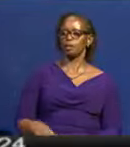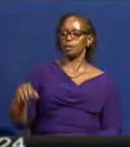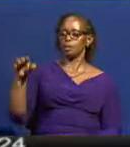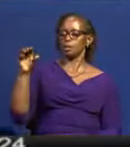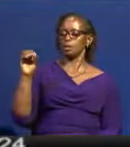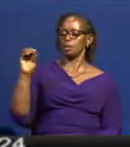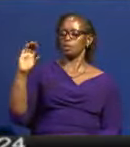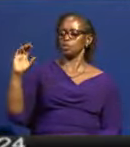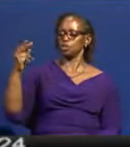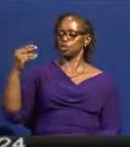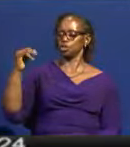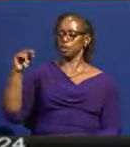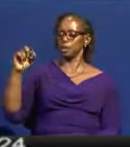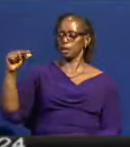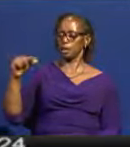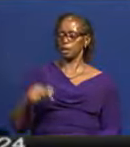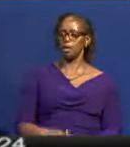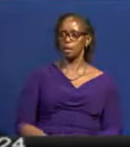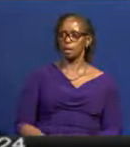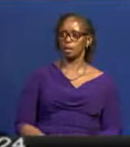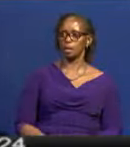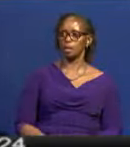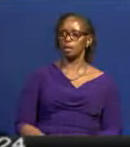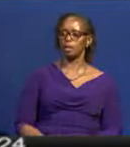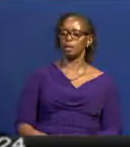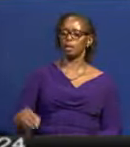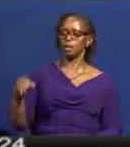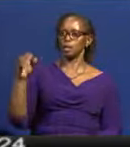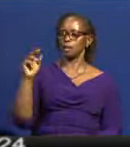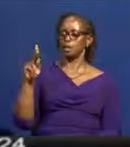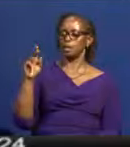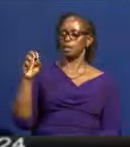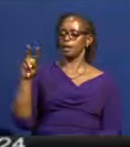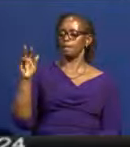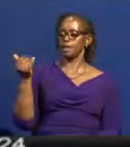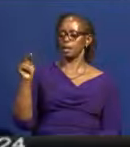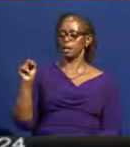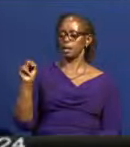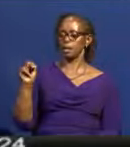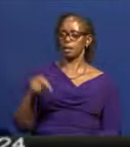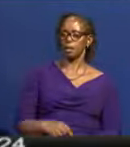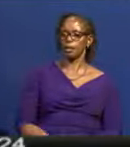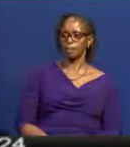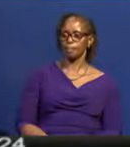David Ochieng. Ferdinand Kevin Wanyonyi,